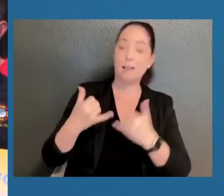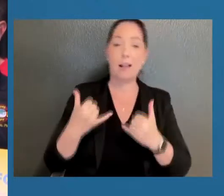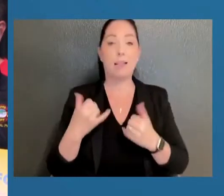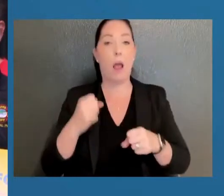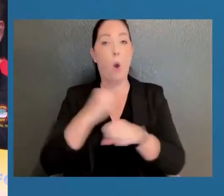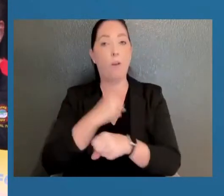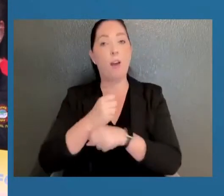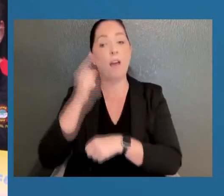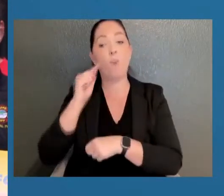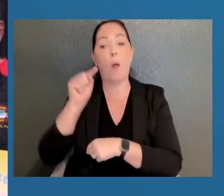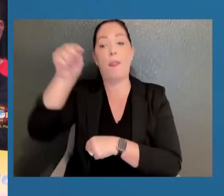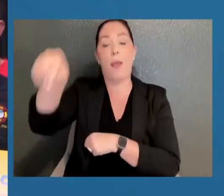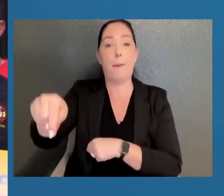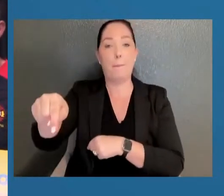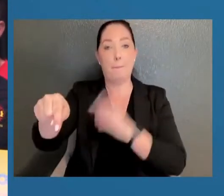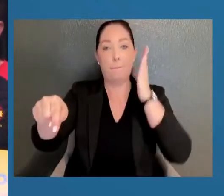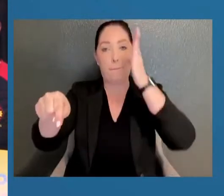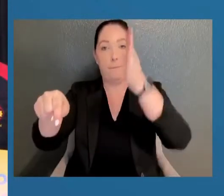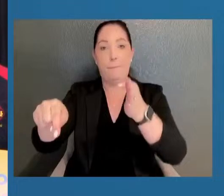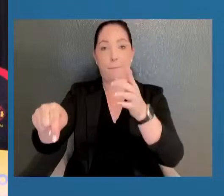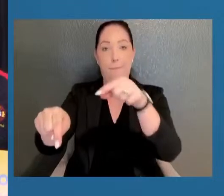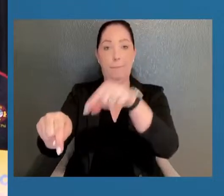them.